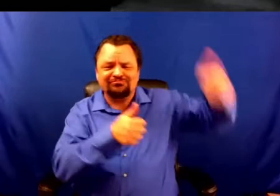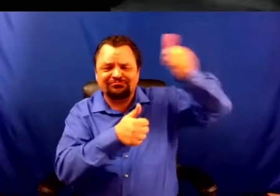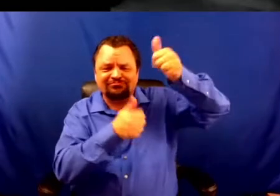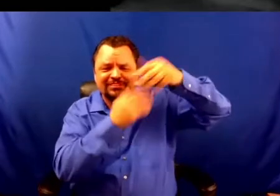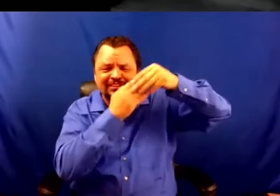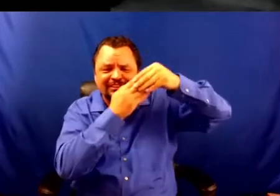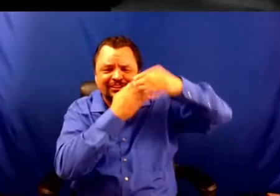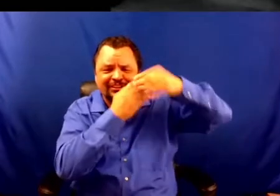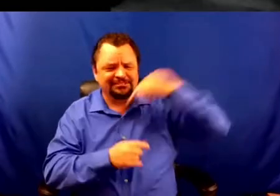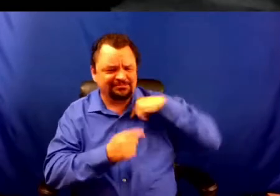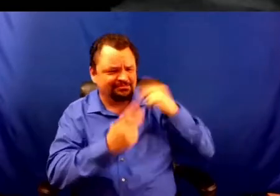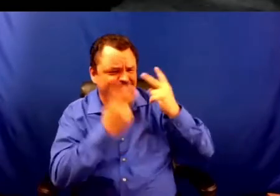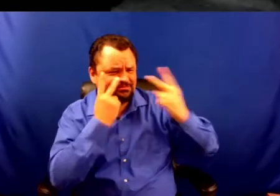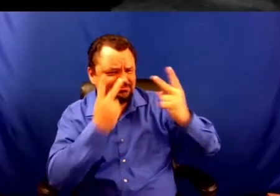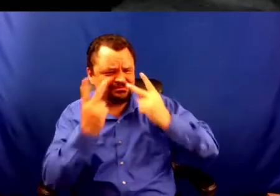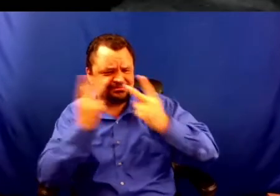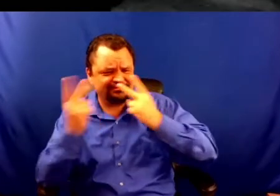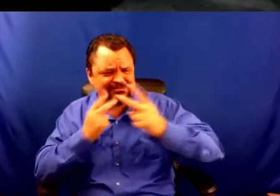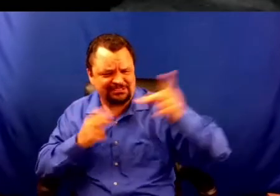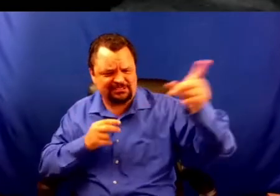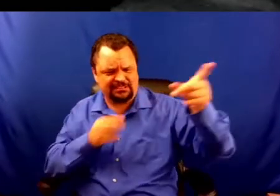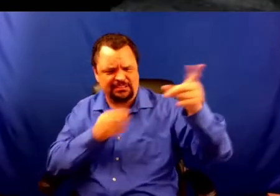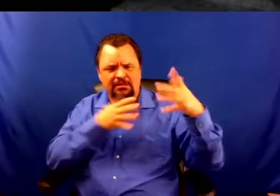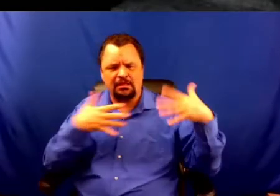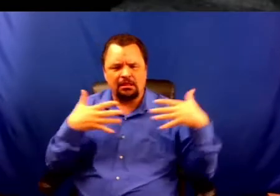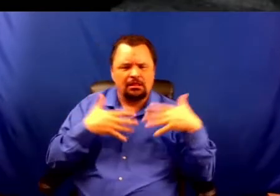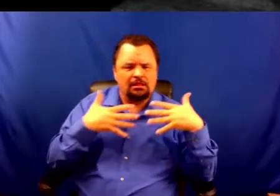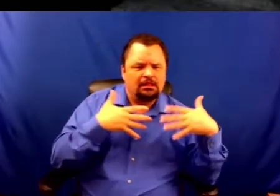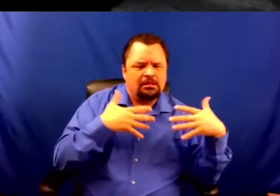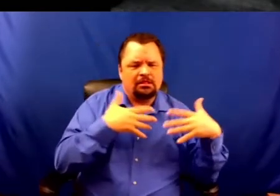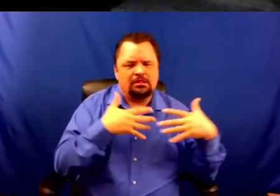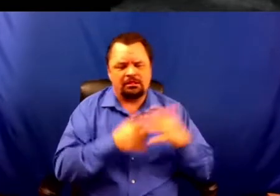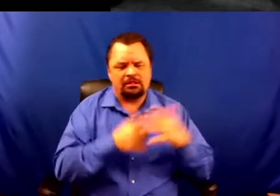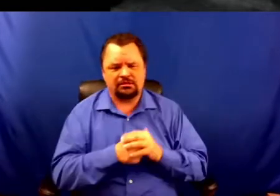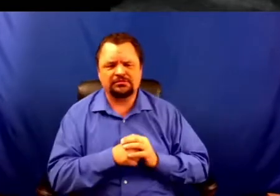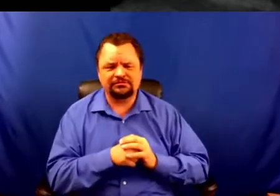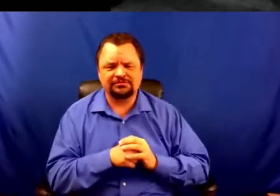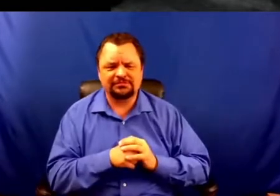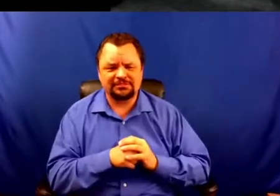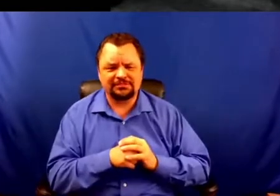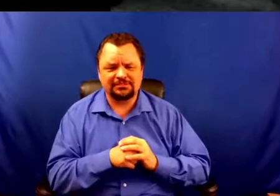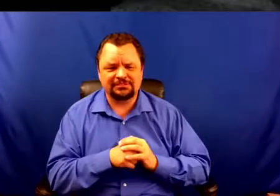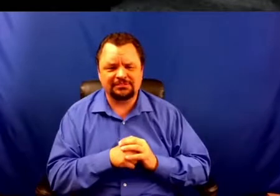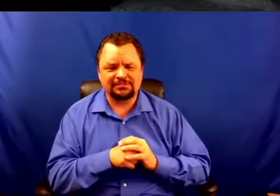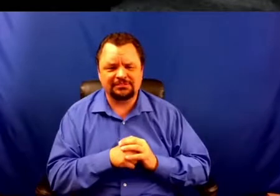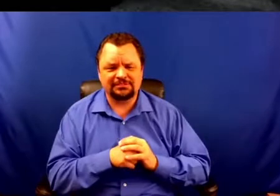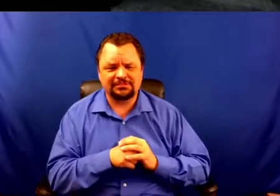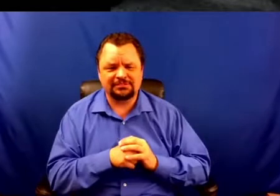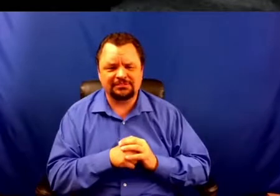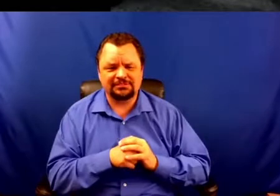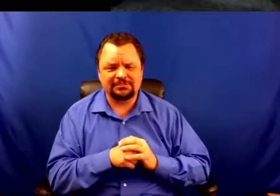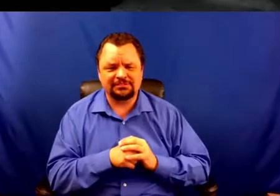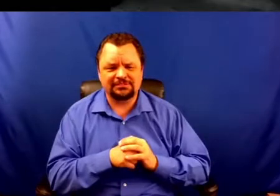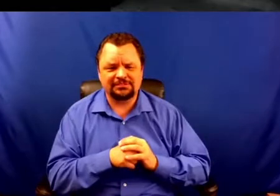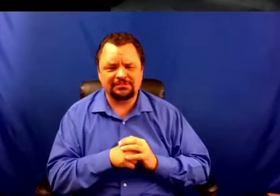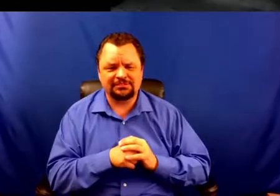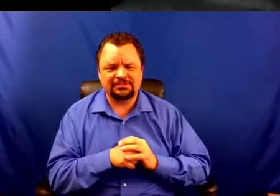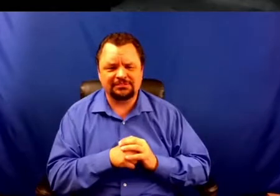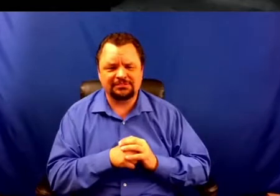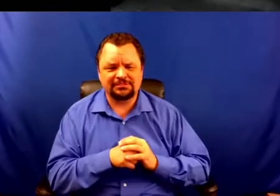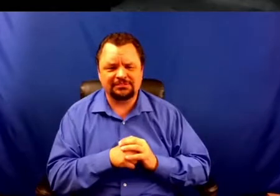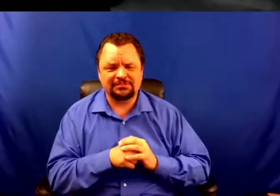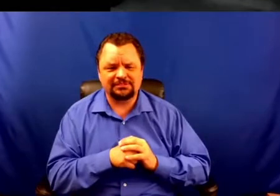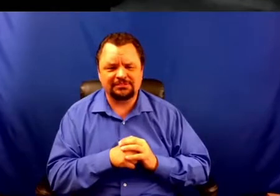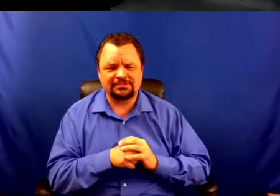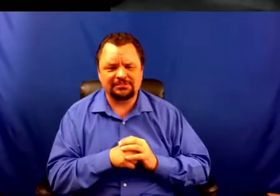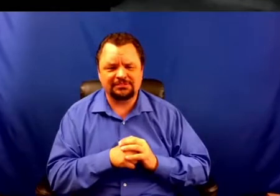they're frustrated. We're putting beds in hallways in the emergency room. I mean, this is not what nurses signed up for. They